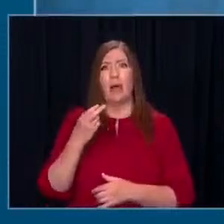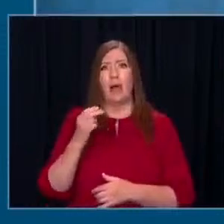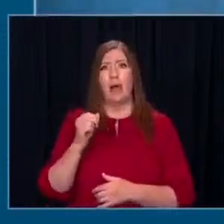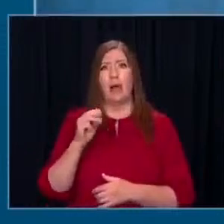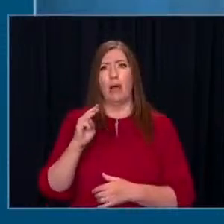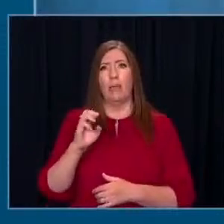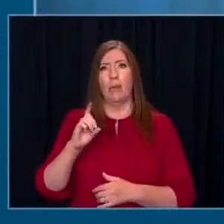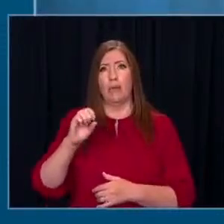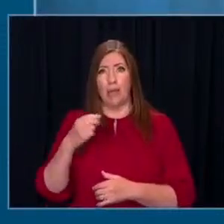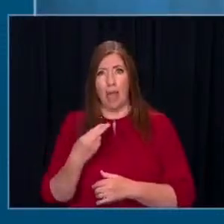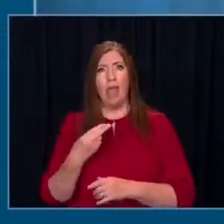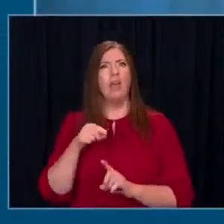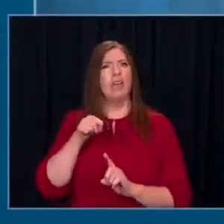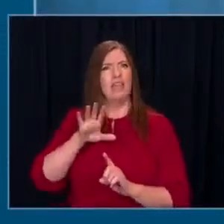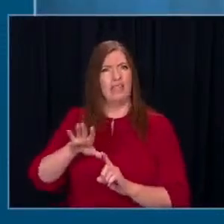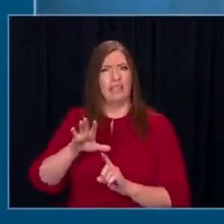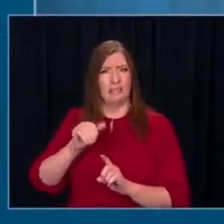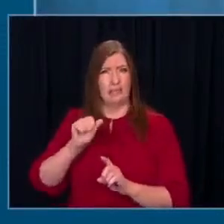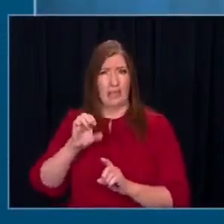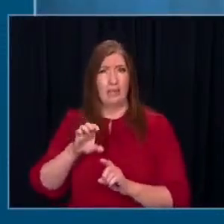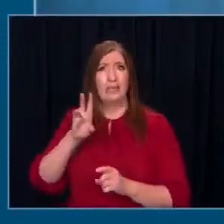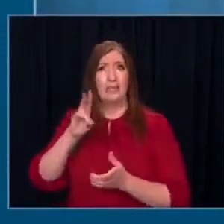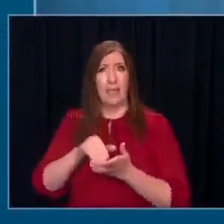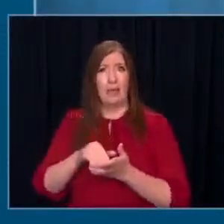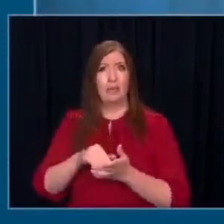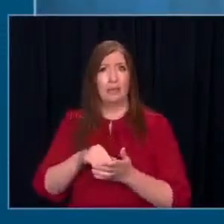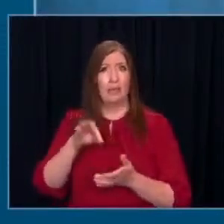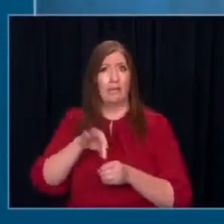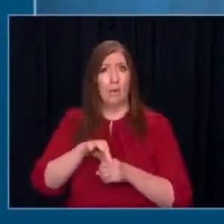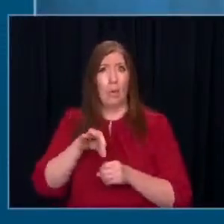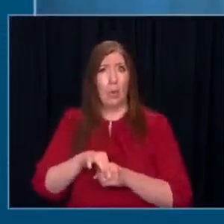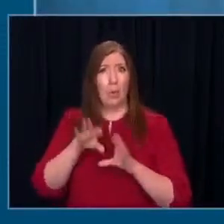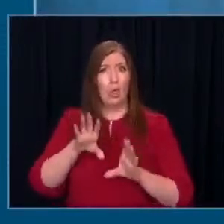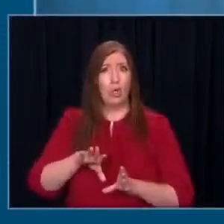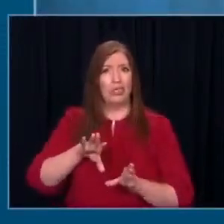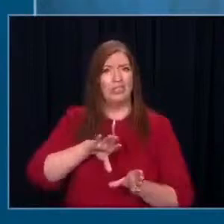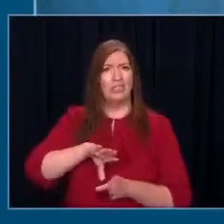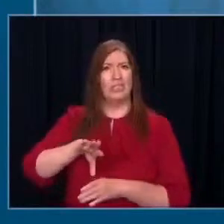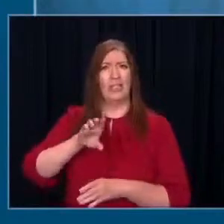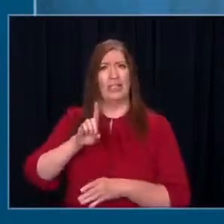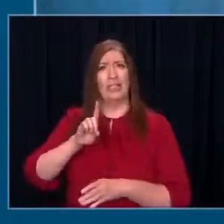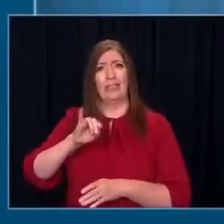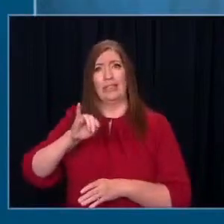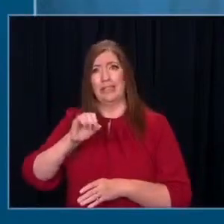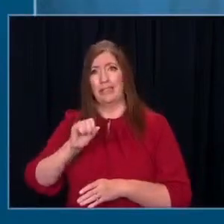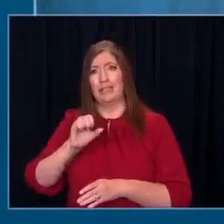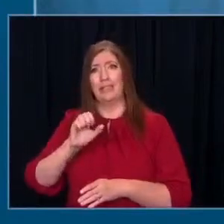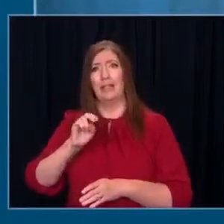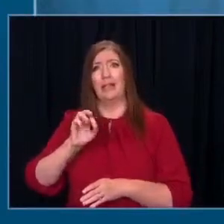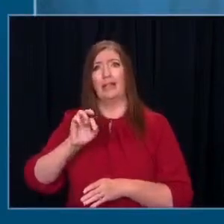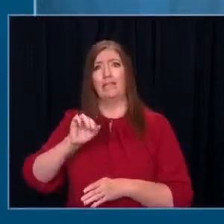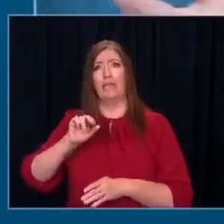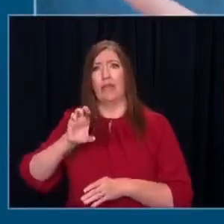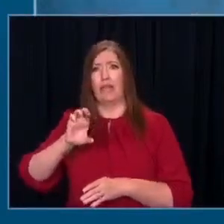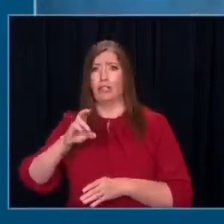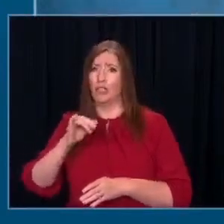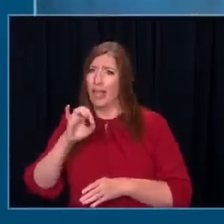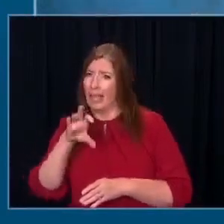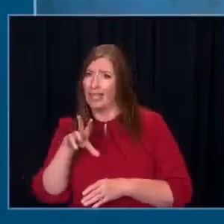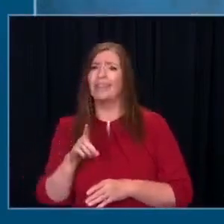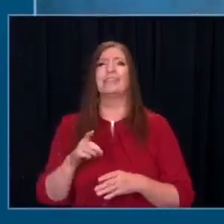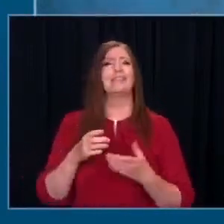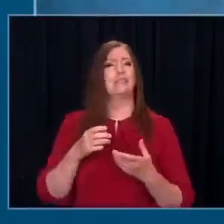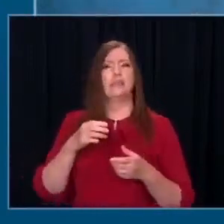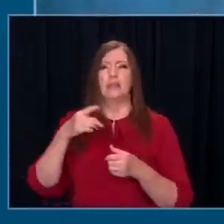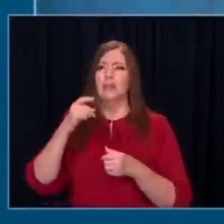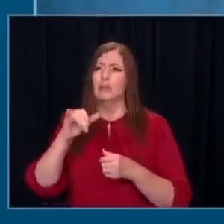7,000 disenfranchised voters that had 2 addresses, one maybe in Payson,